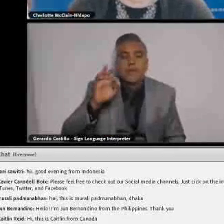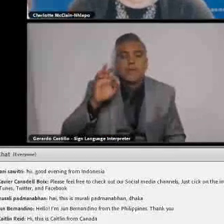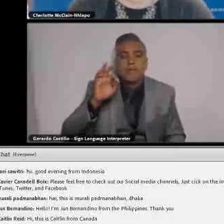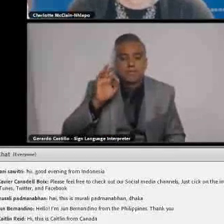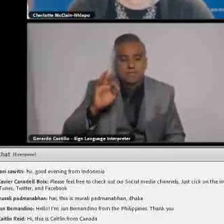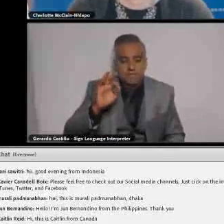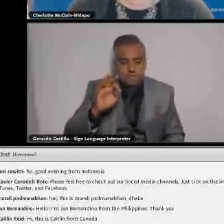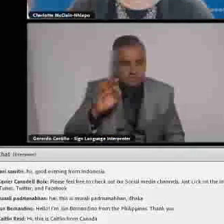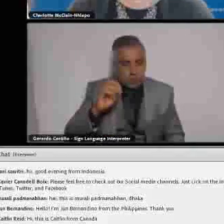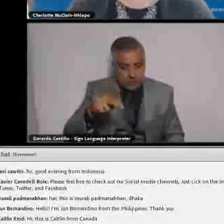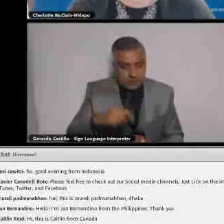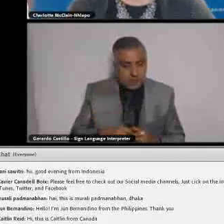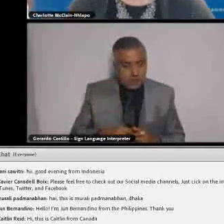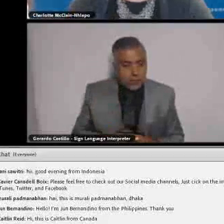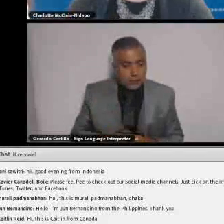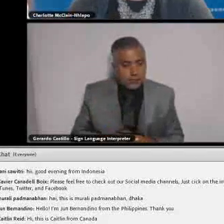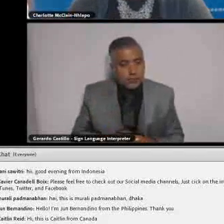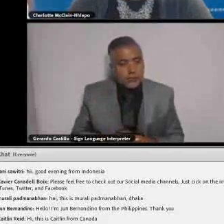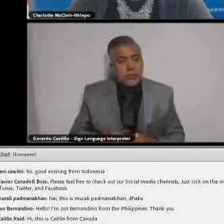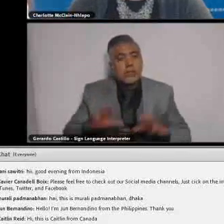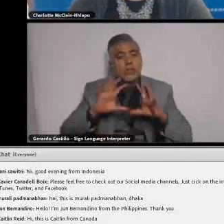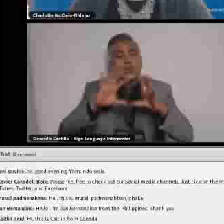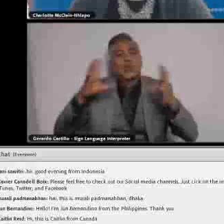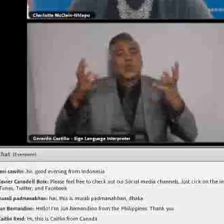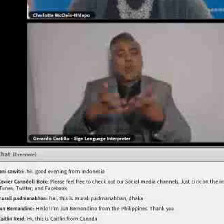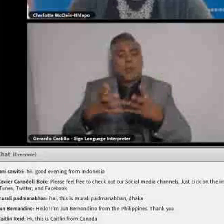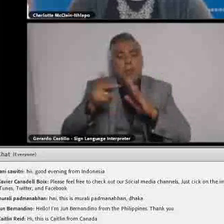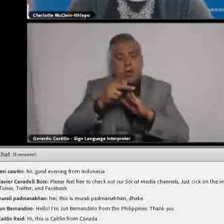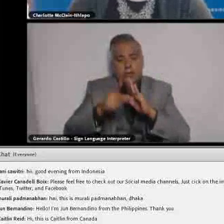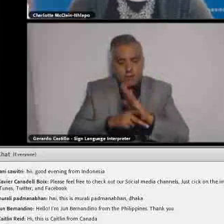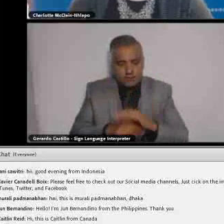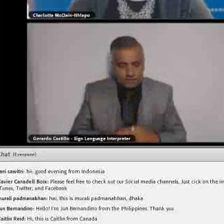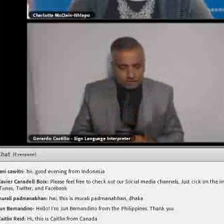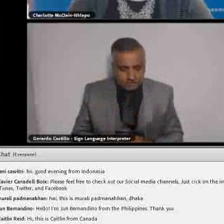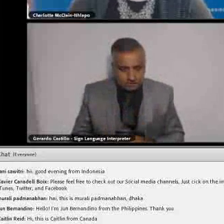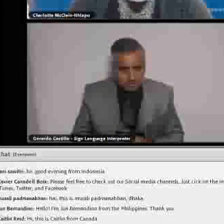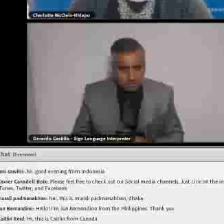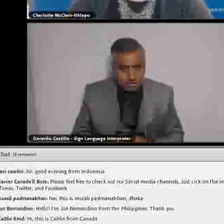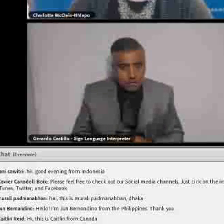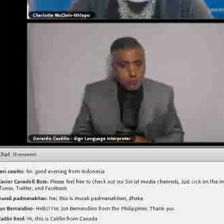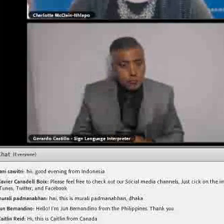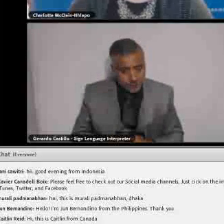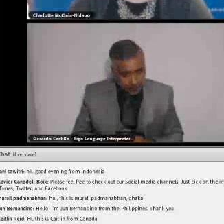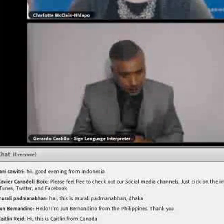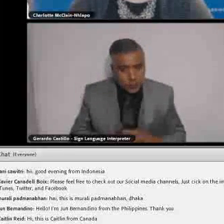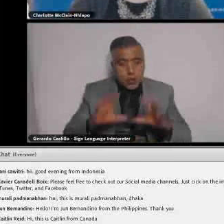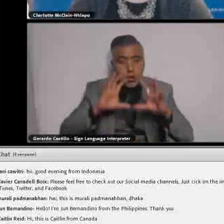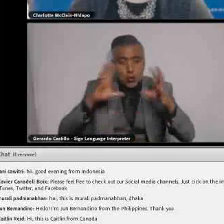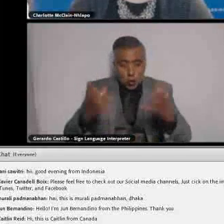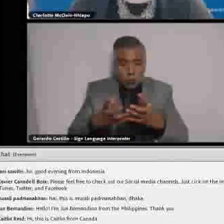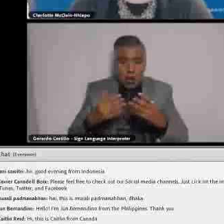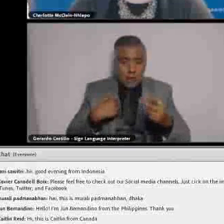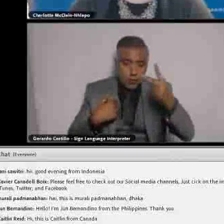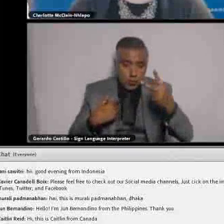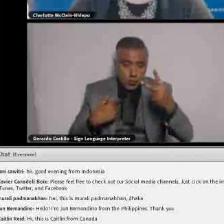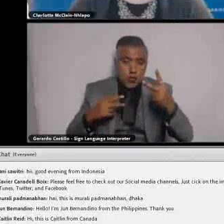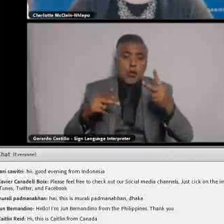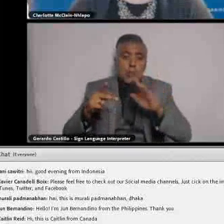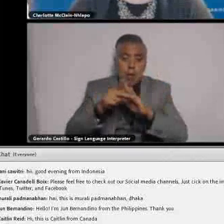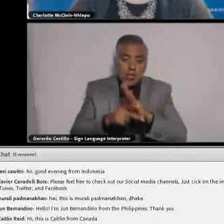Okay, so let's look at the global policy level, where there's two very key policy frameworks